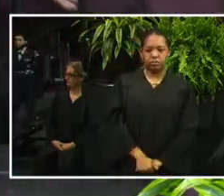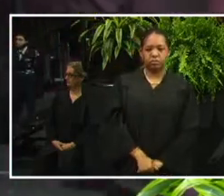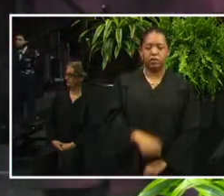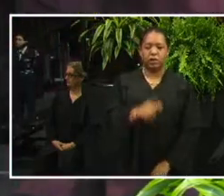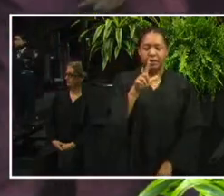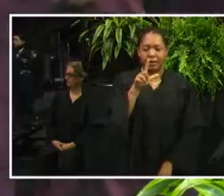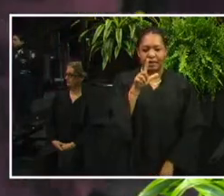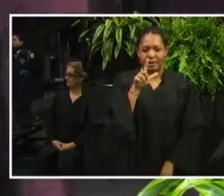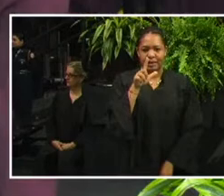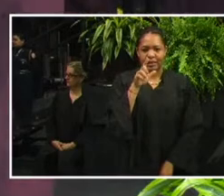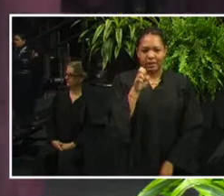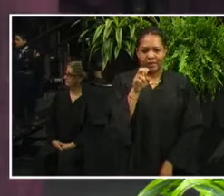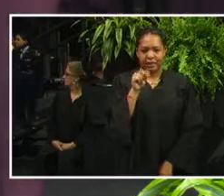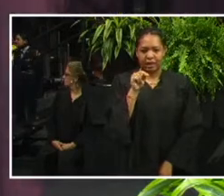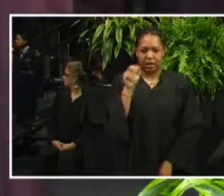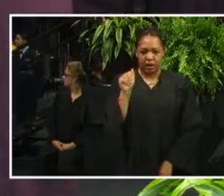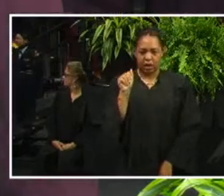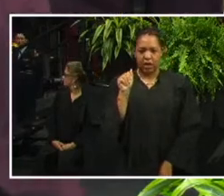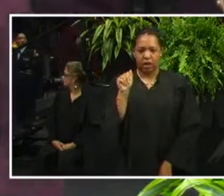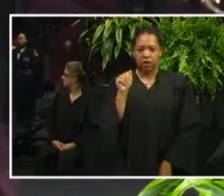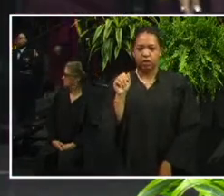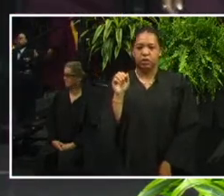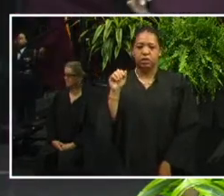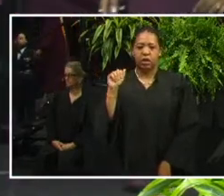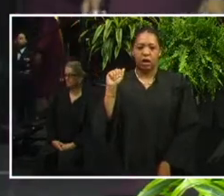Lena Sine Hadou.